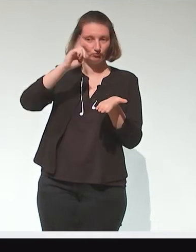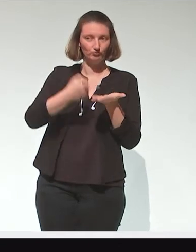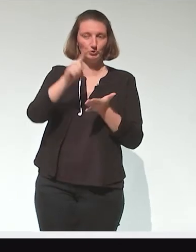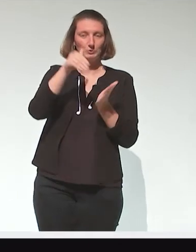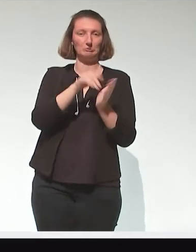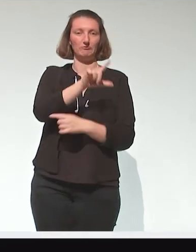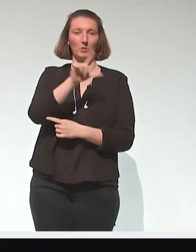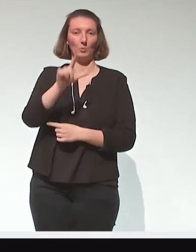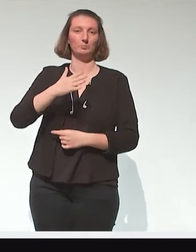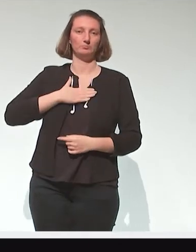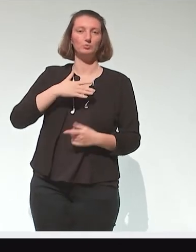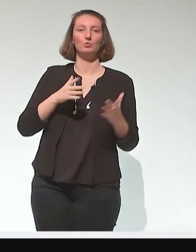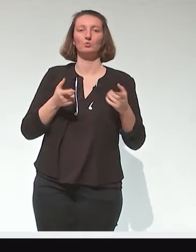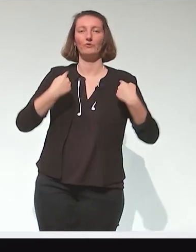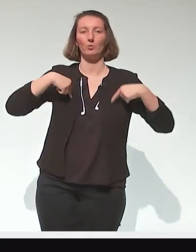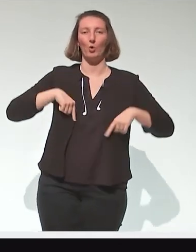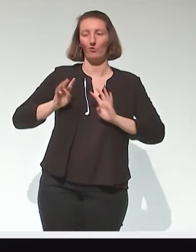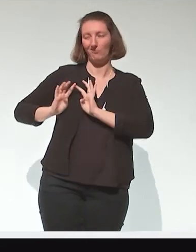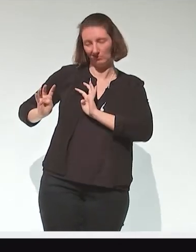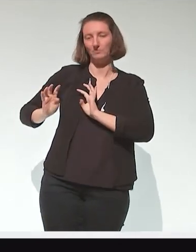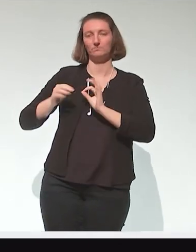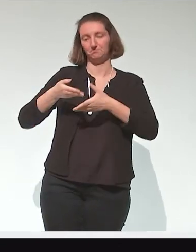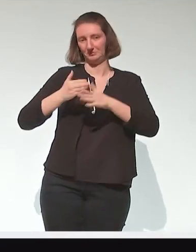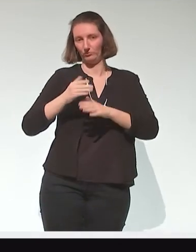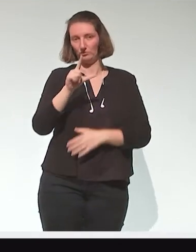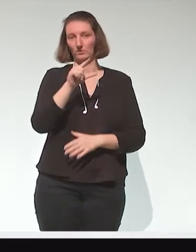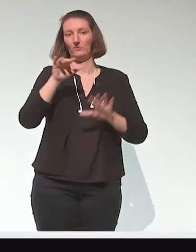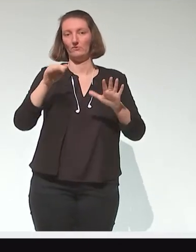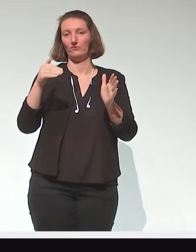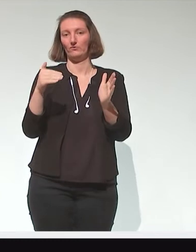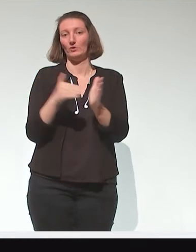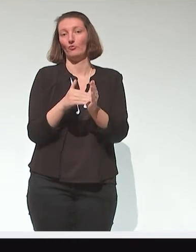should mention is that the 2022 budget of the federal government